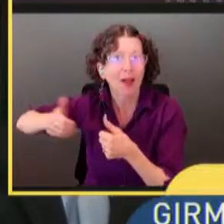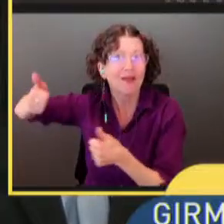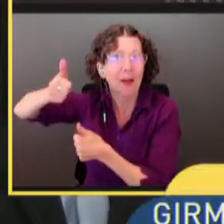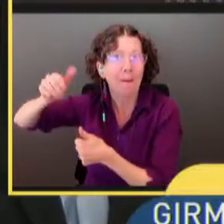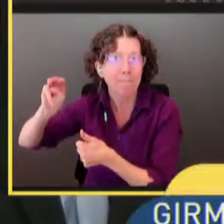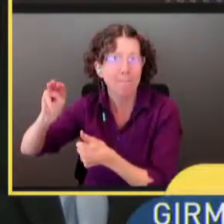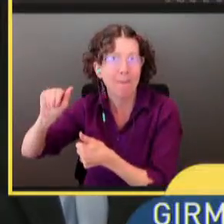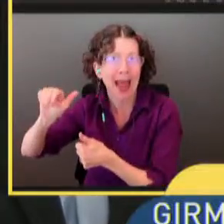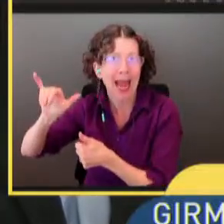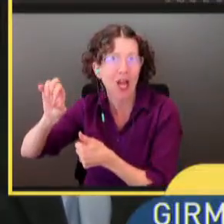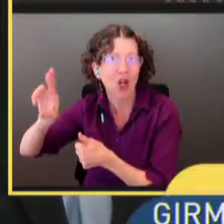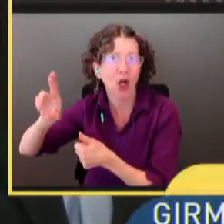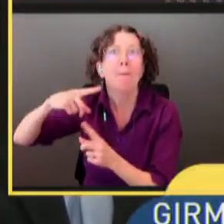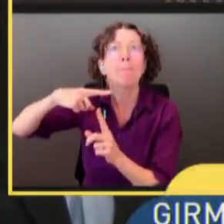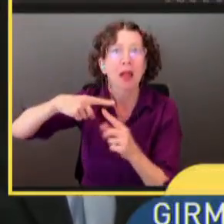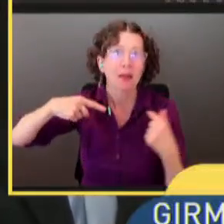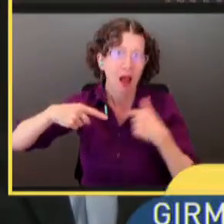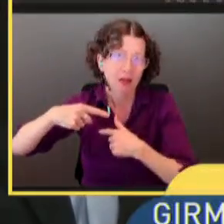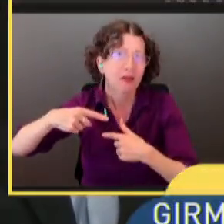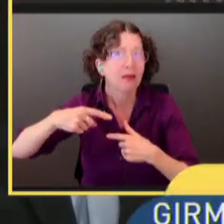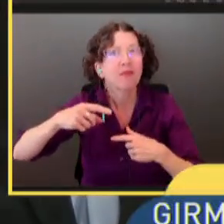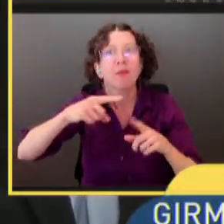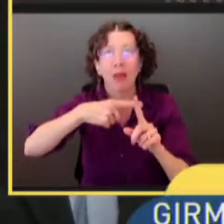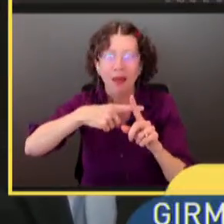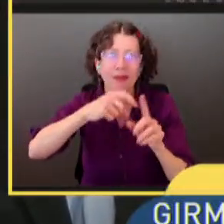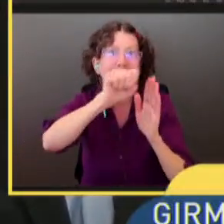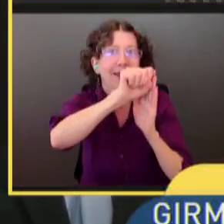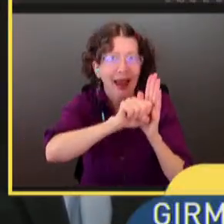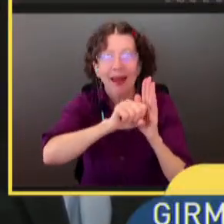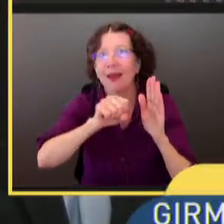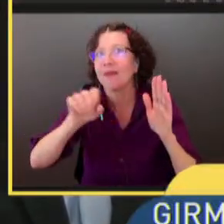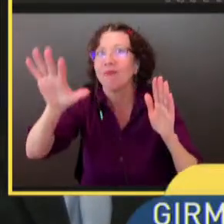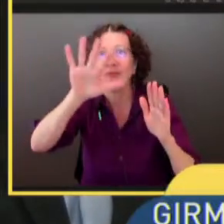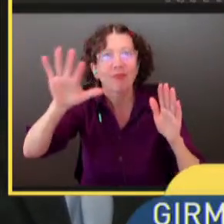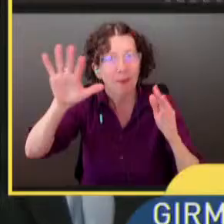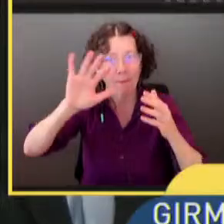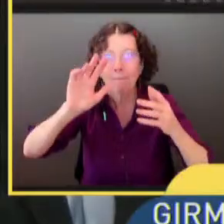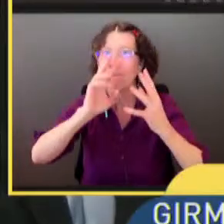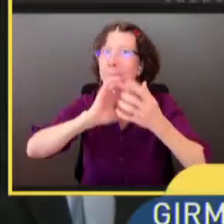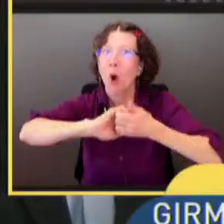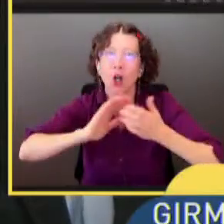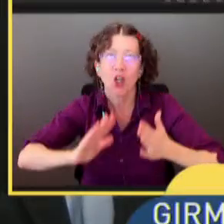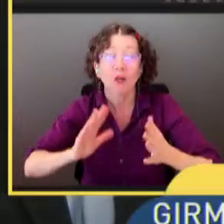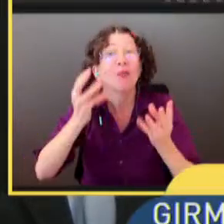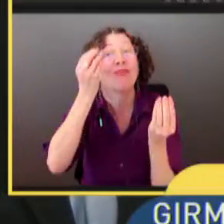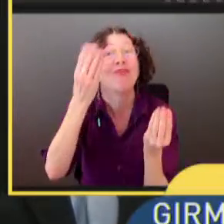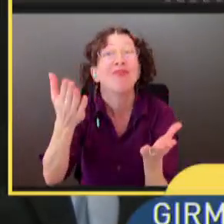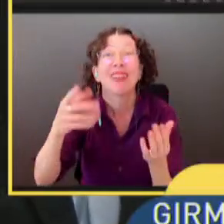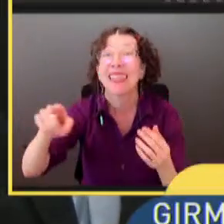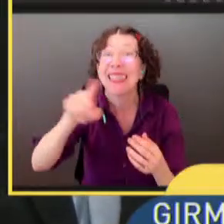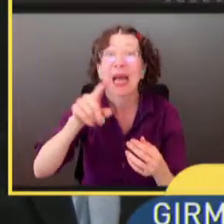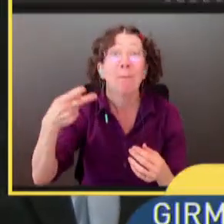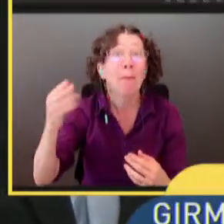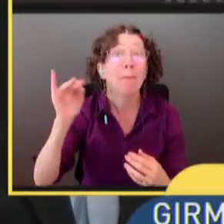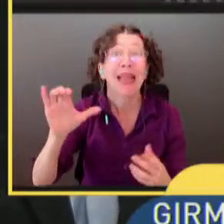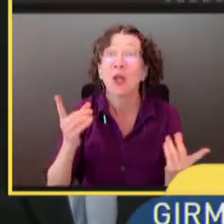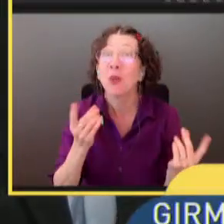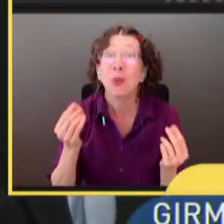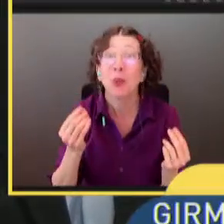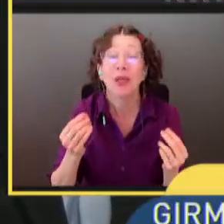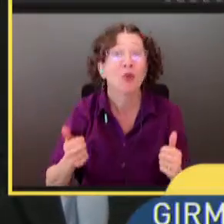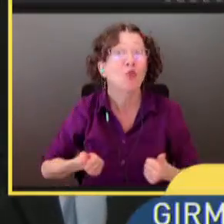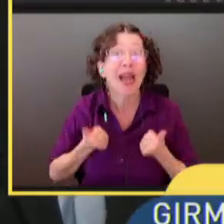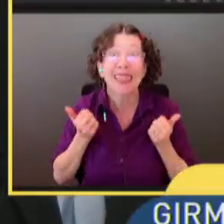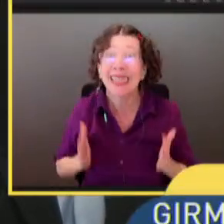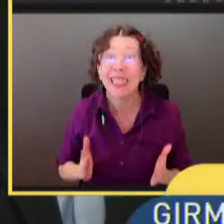cities have information that is closest to the ground, and so please continue to seek information from them in addition to us